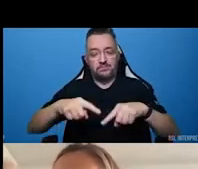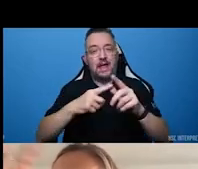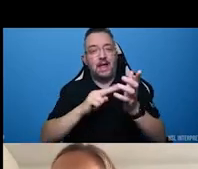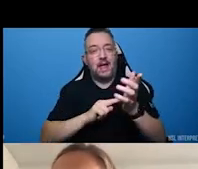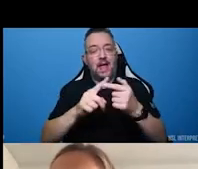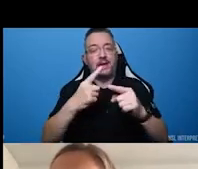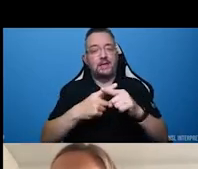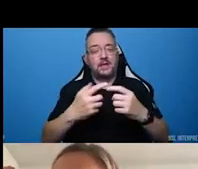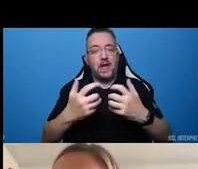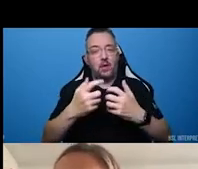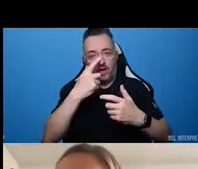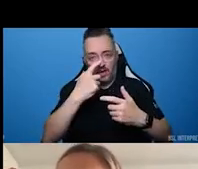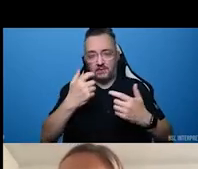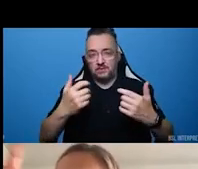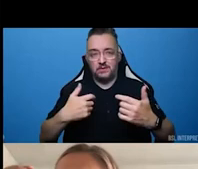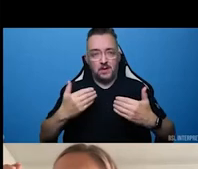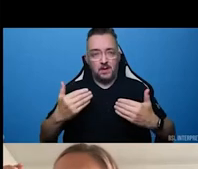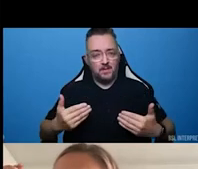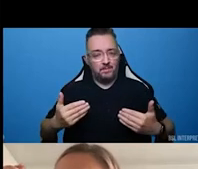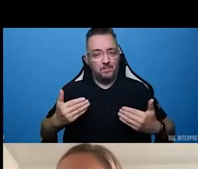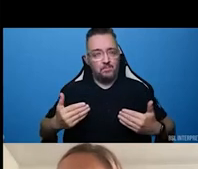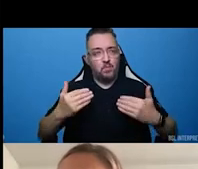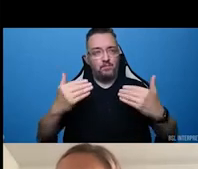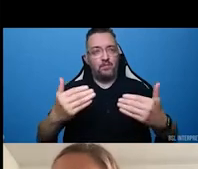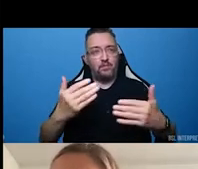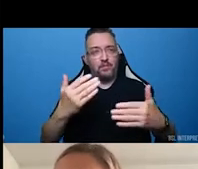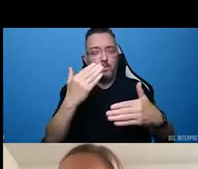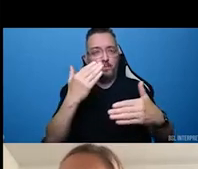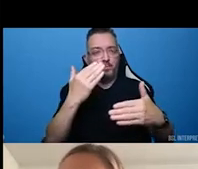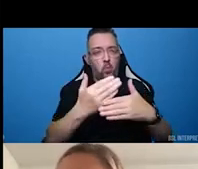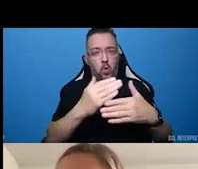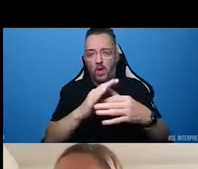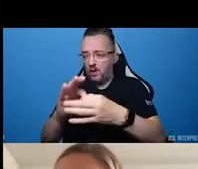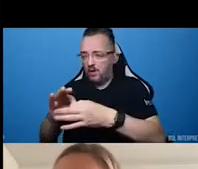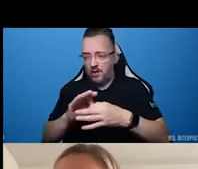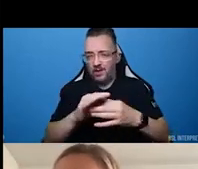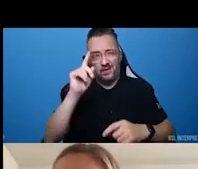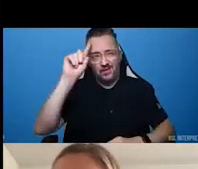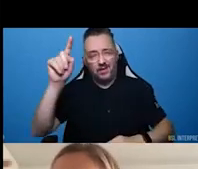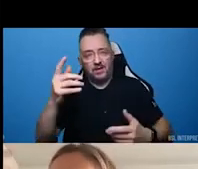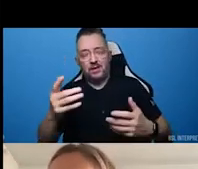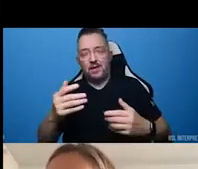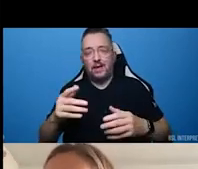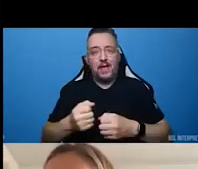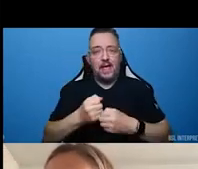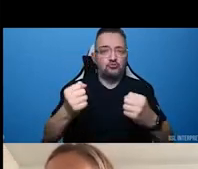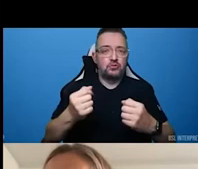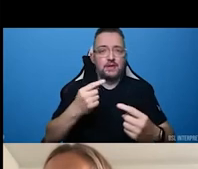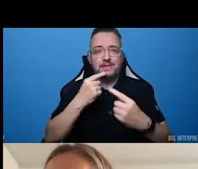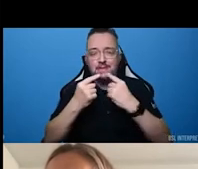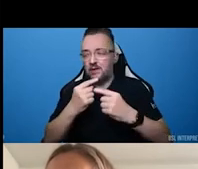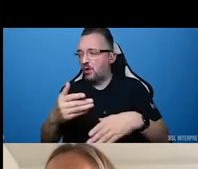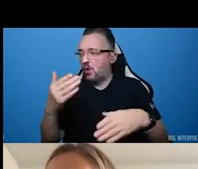how we could recombine or resynthesize energy, data, work, office,